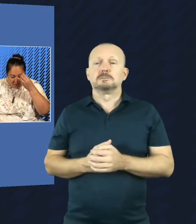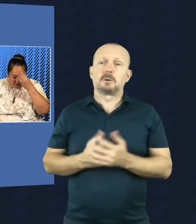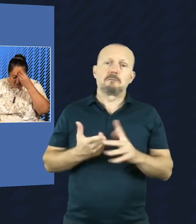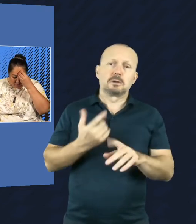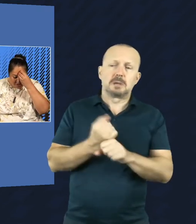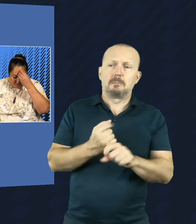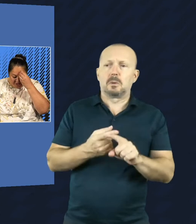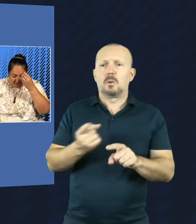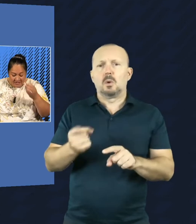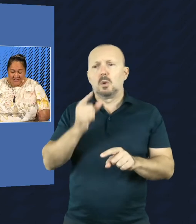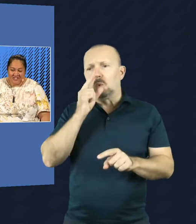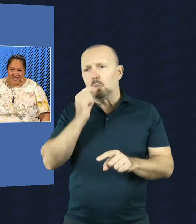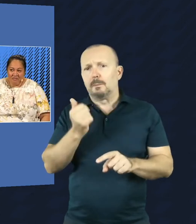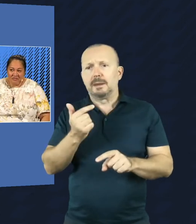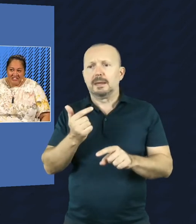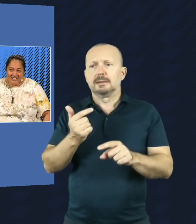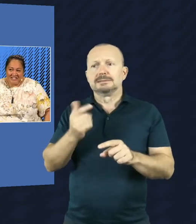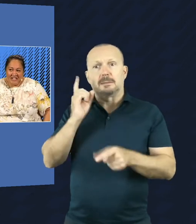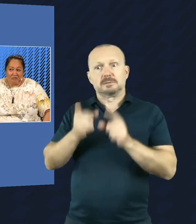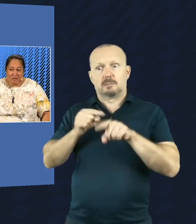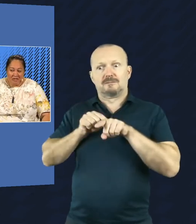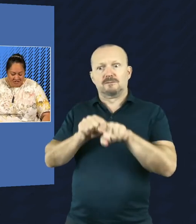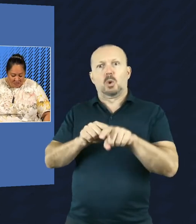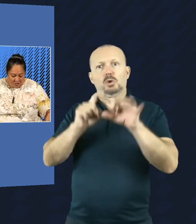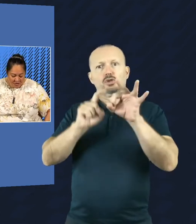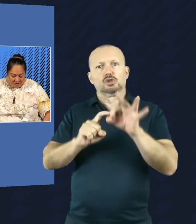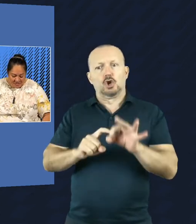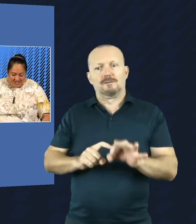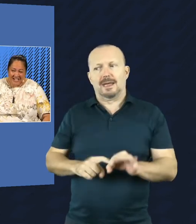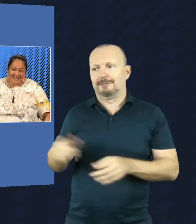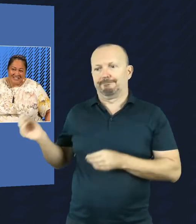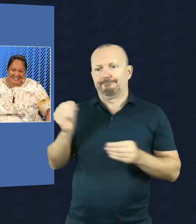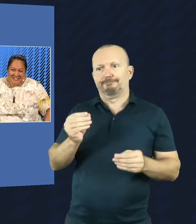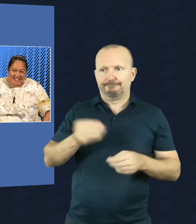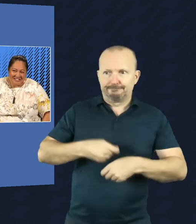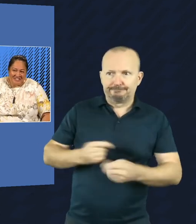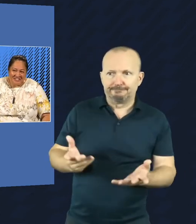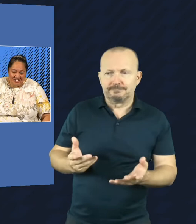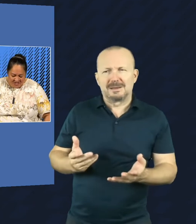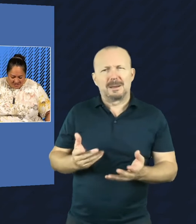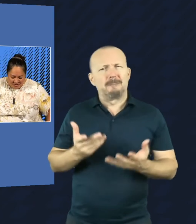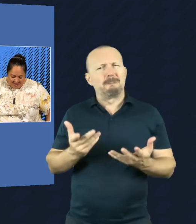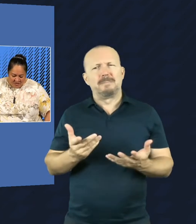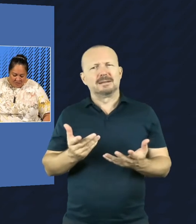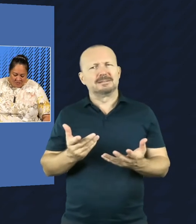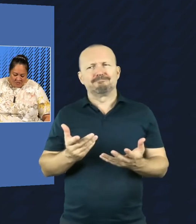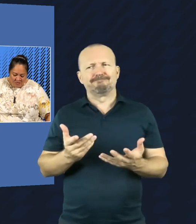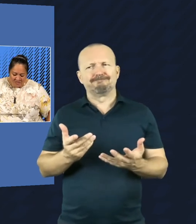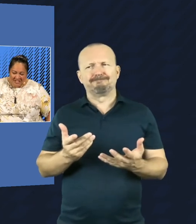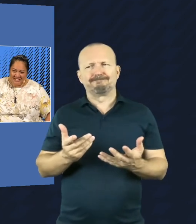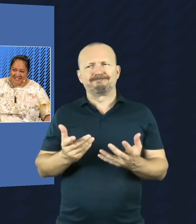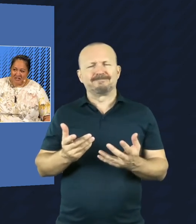users require it, but some of these needs cannot be met at all because the data isn't there, doesn't exist,